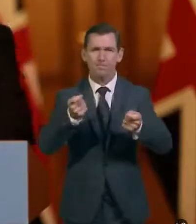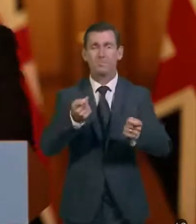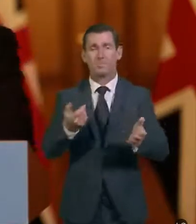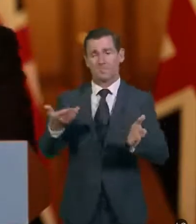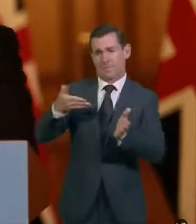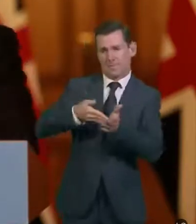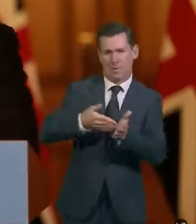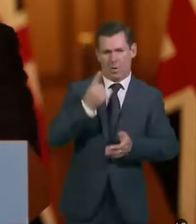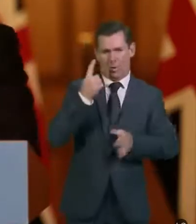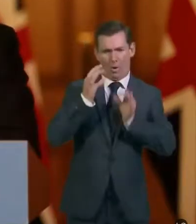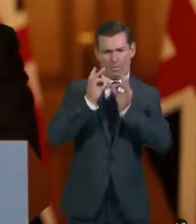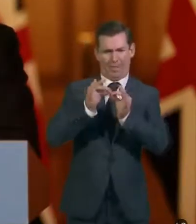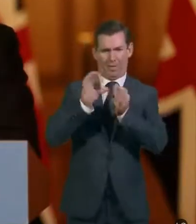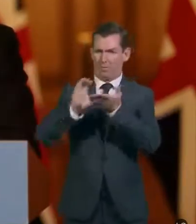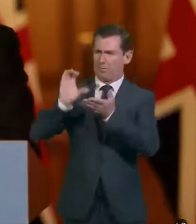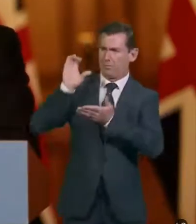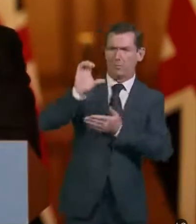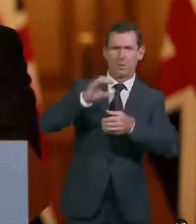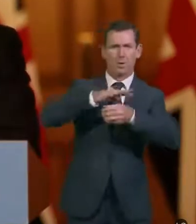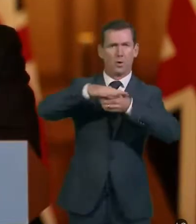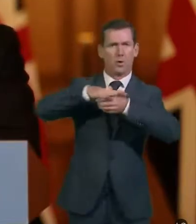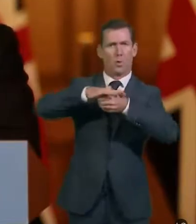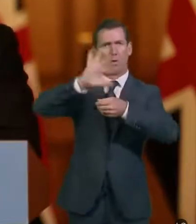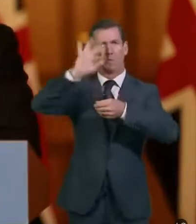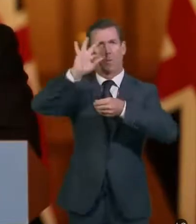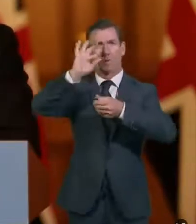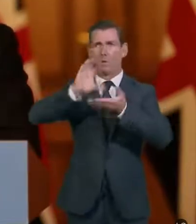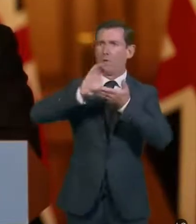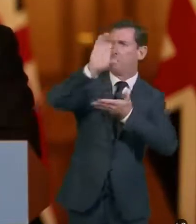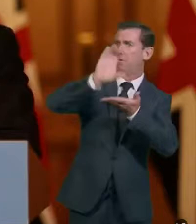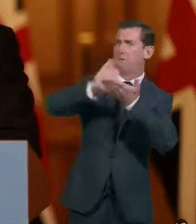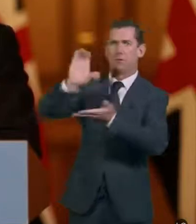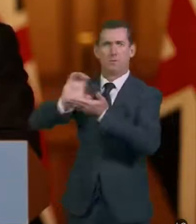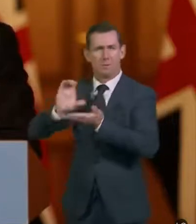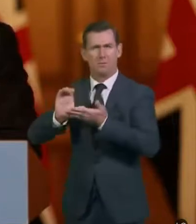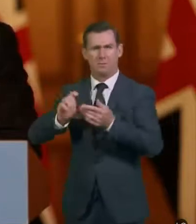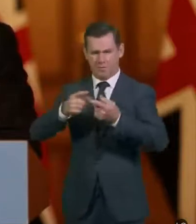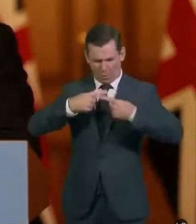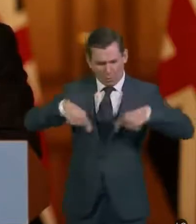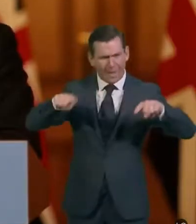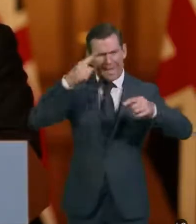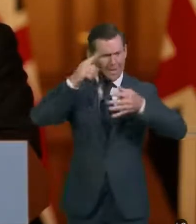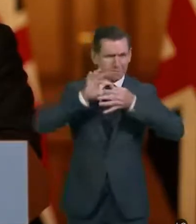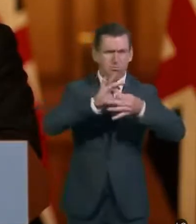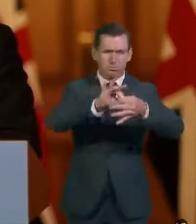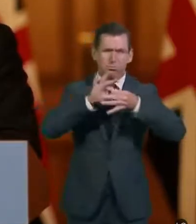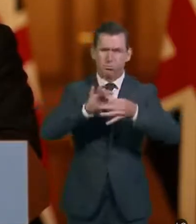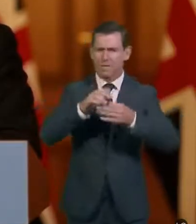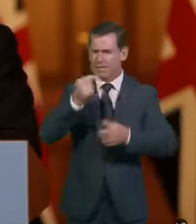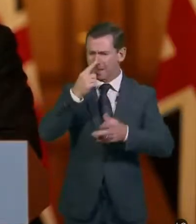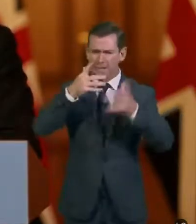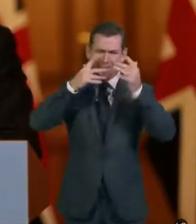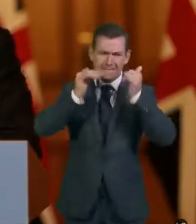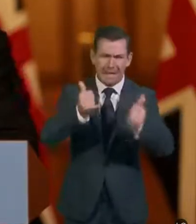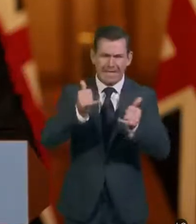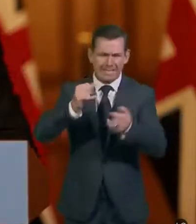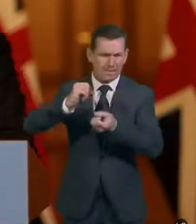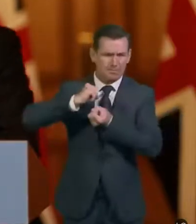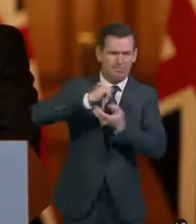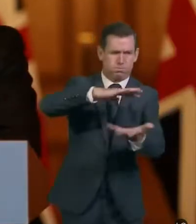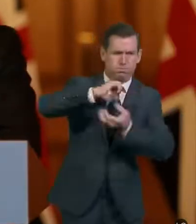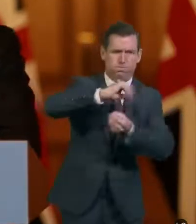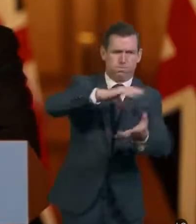across the country. We will work with local authorities to allocate testing and introduce local contact